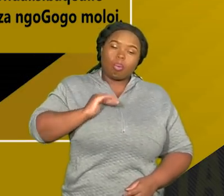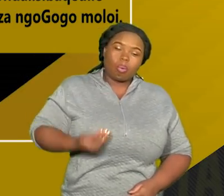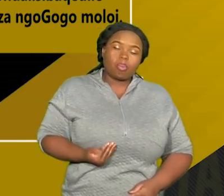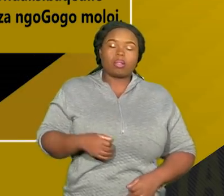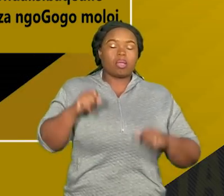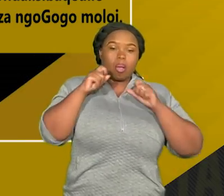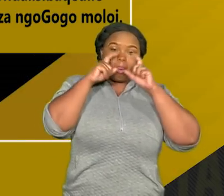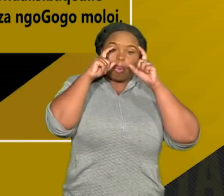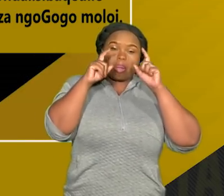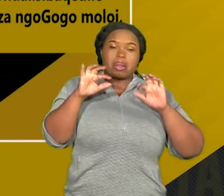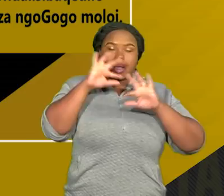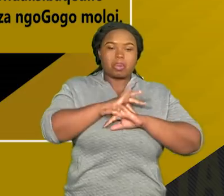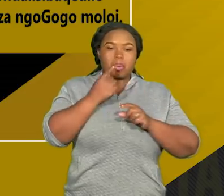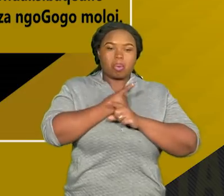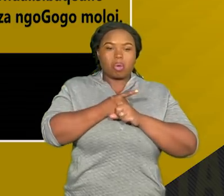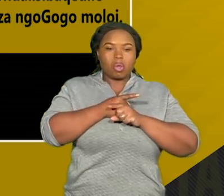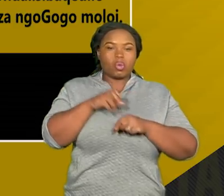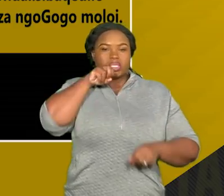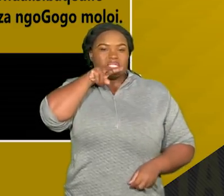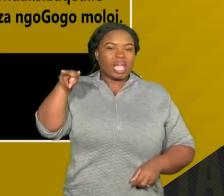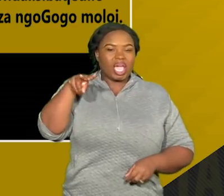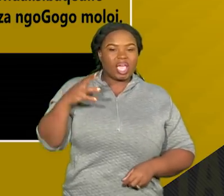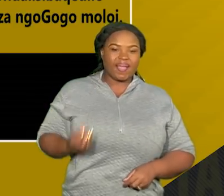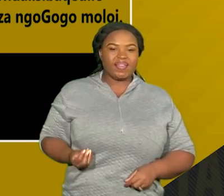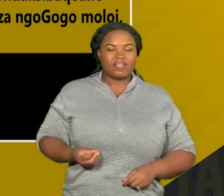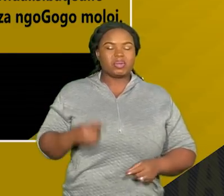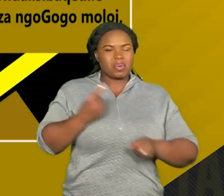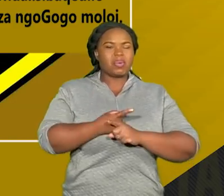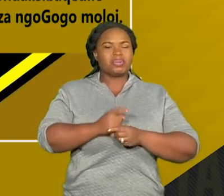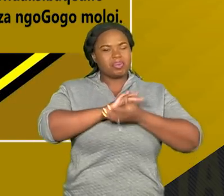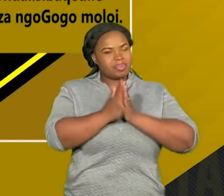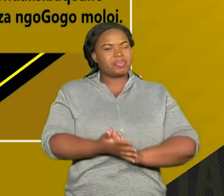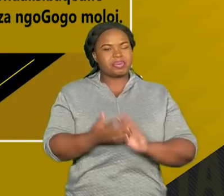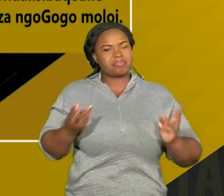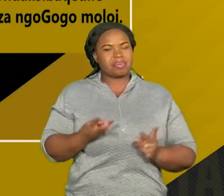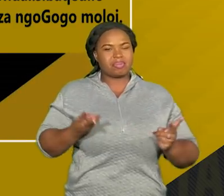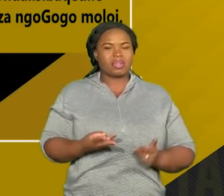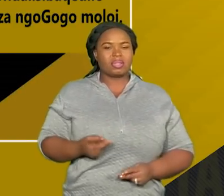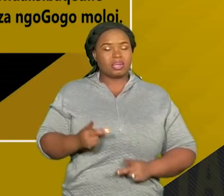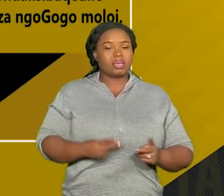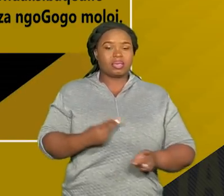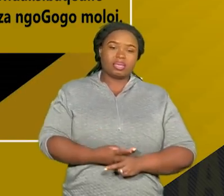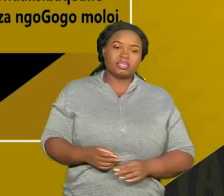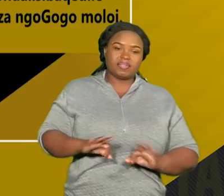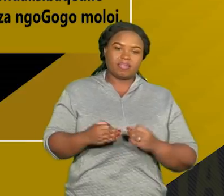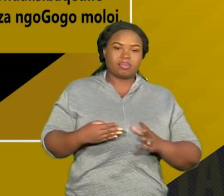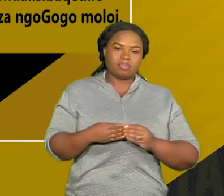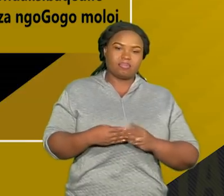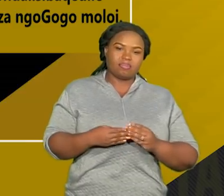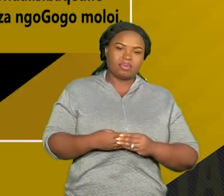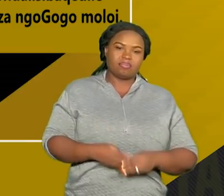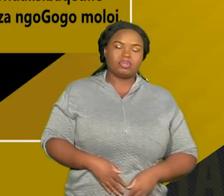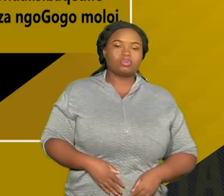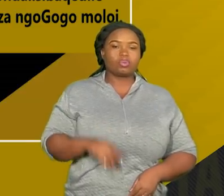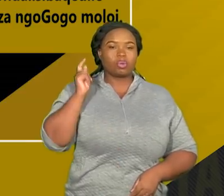esingalala ebusuku silala ne-anaconda awu sibaqedile abantu le salukazi. That salukazi is my family member.